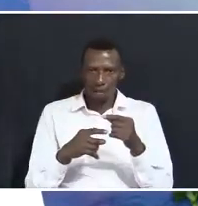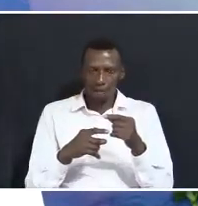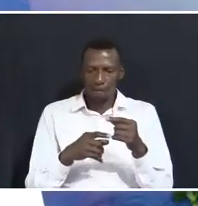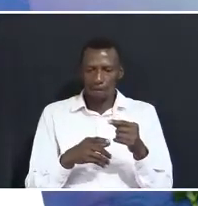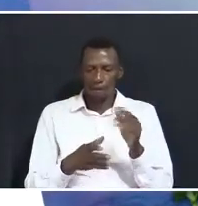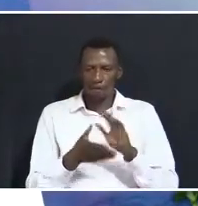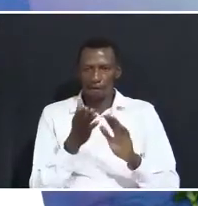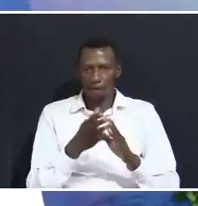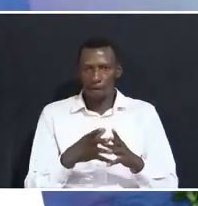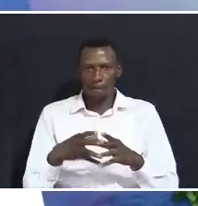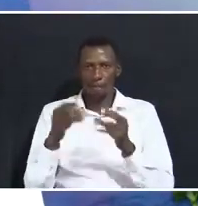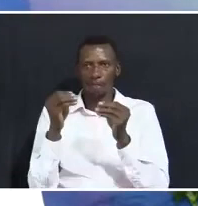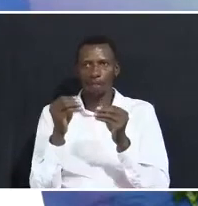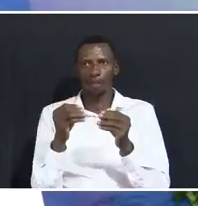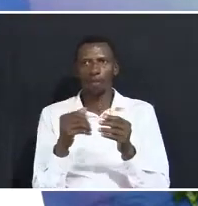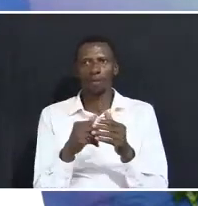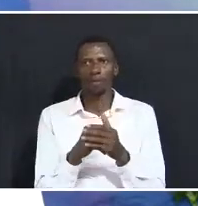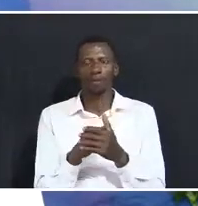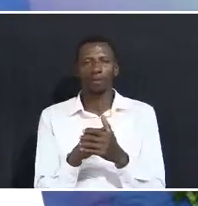quickly.